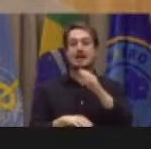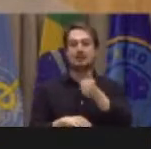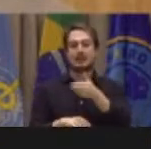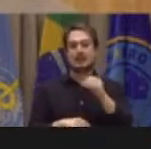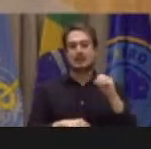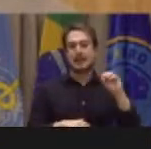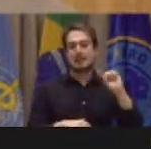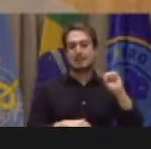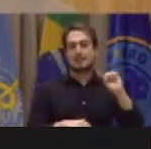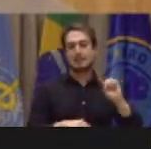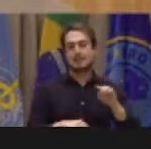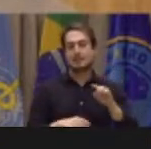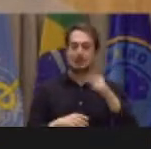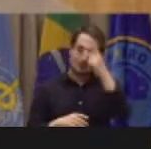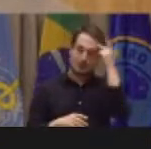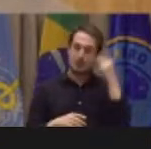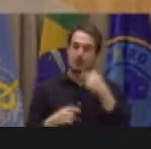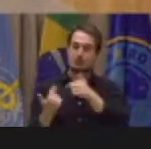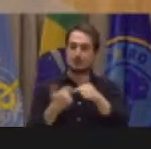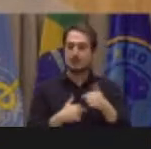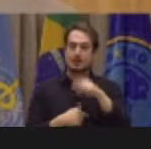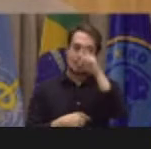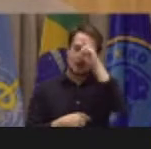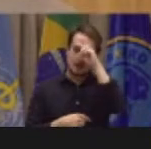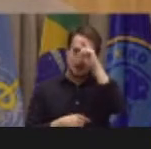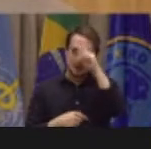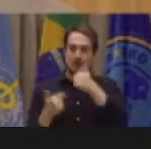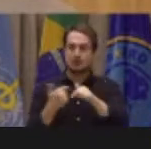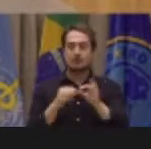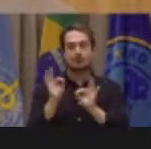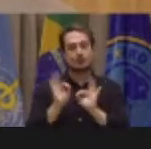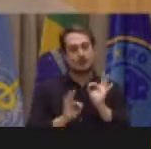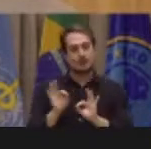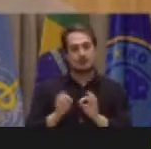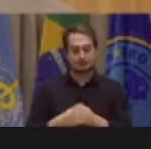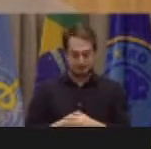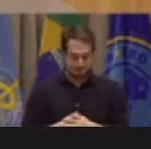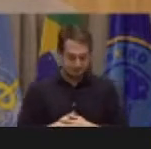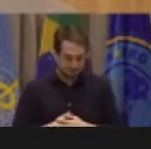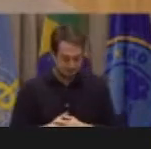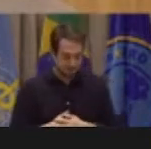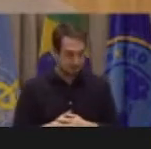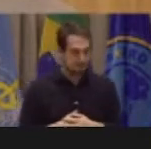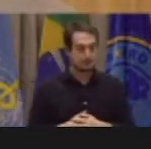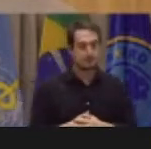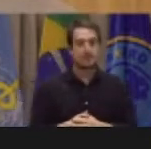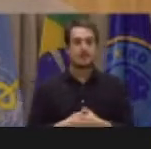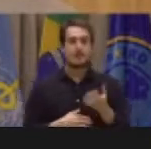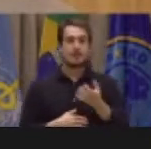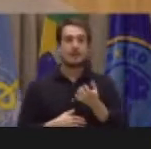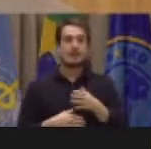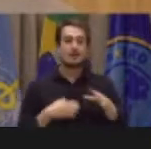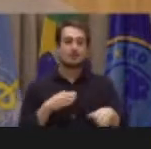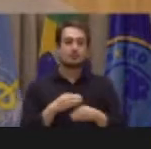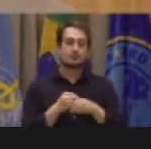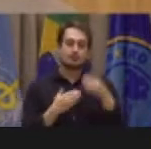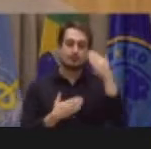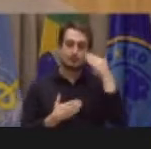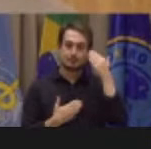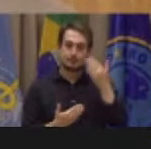institutions. We are hundreds of people participating in the hospitals in each organization.